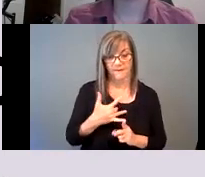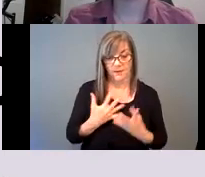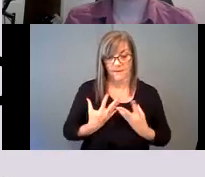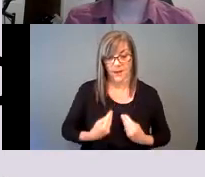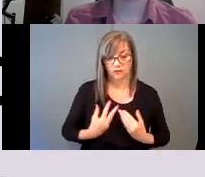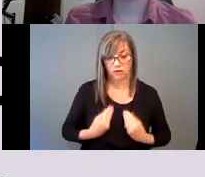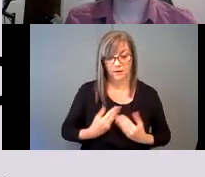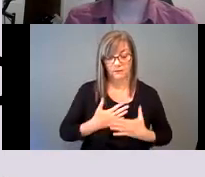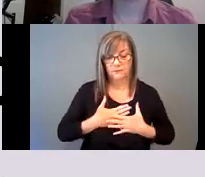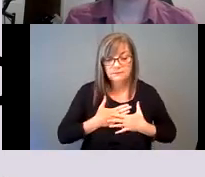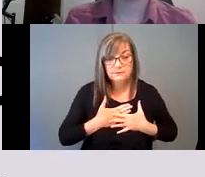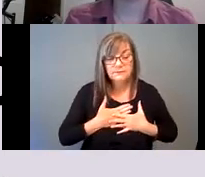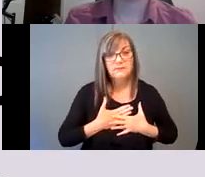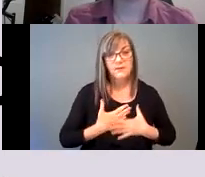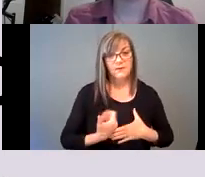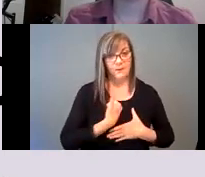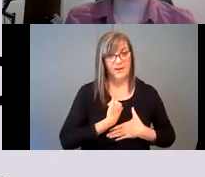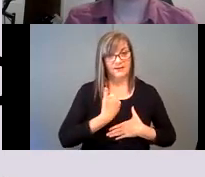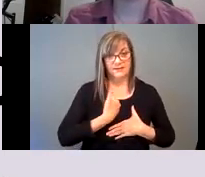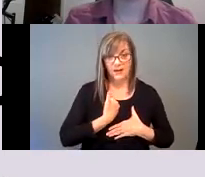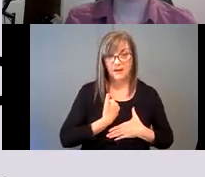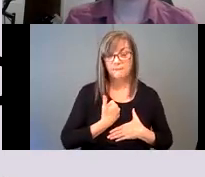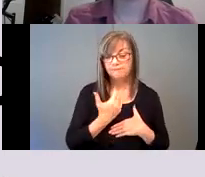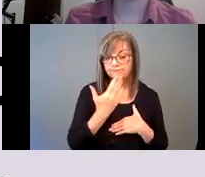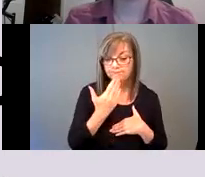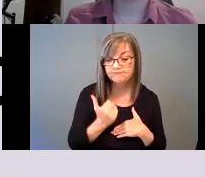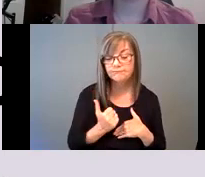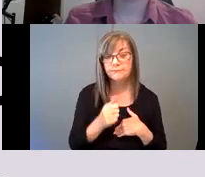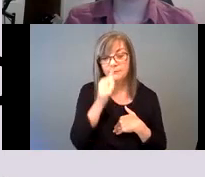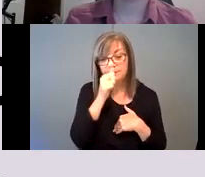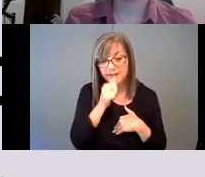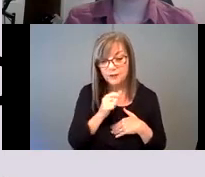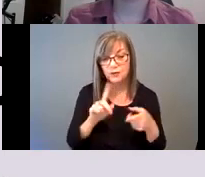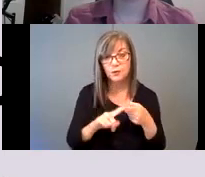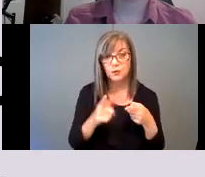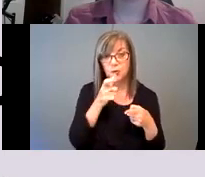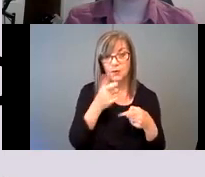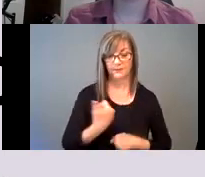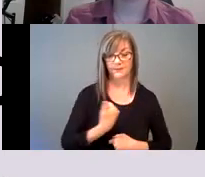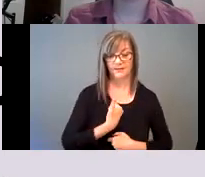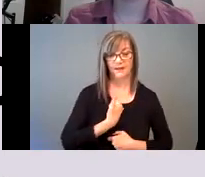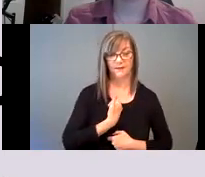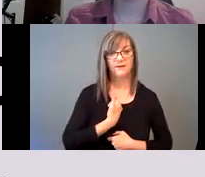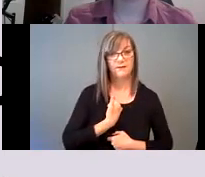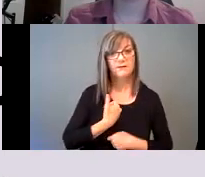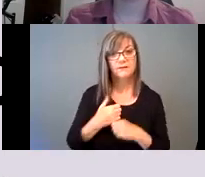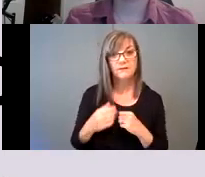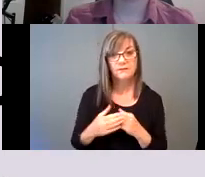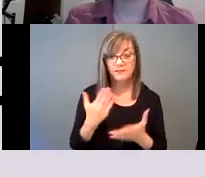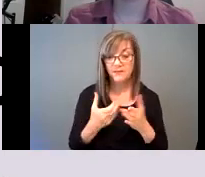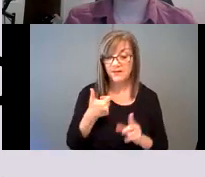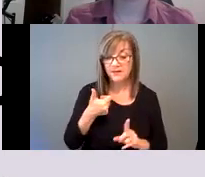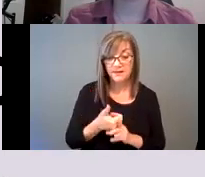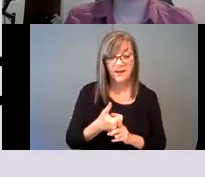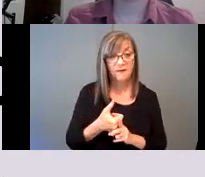to extend compassion and kindness and patience toward ourselves. Maybe it's